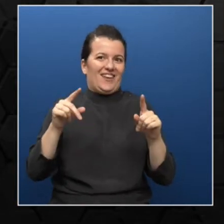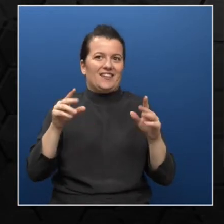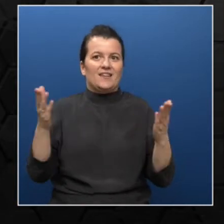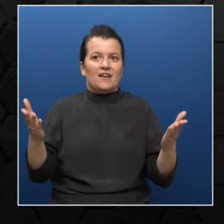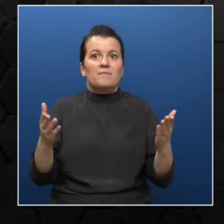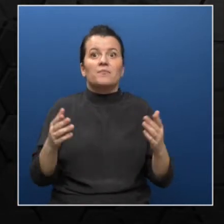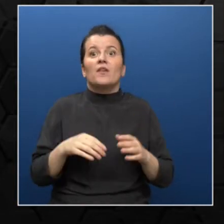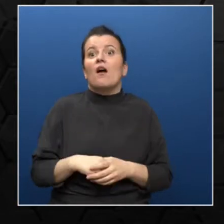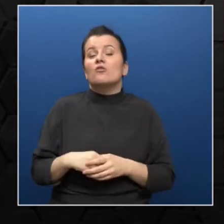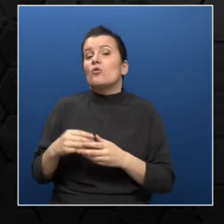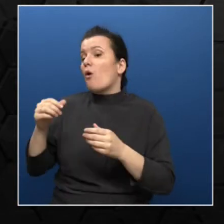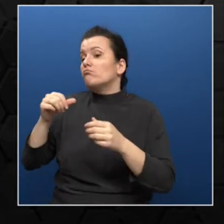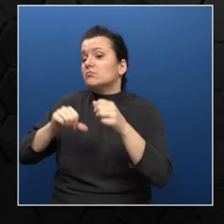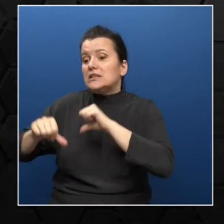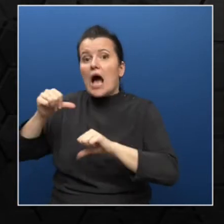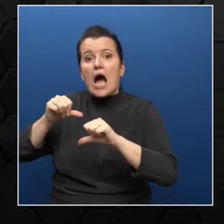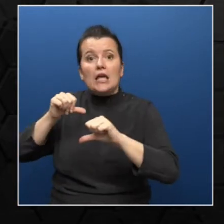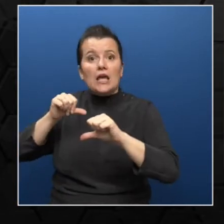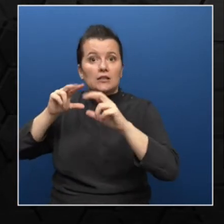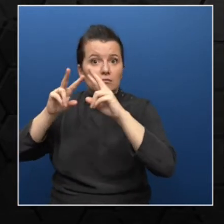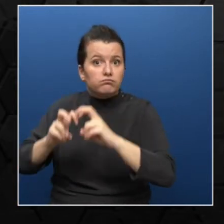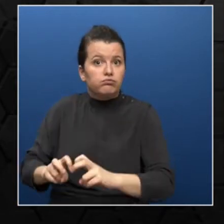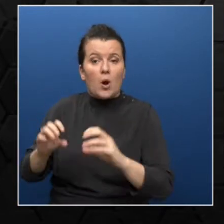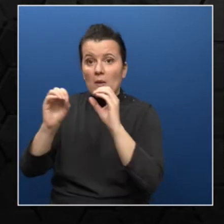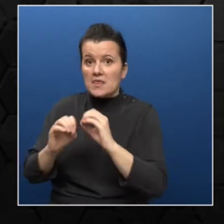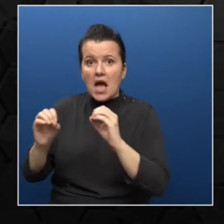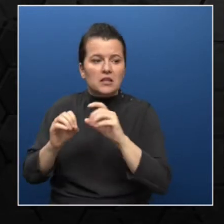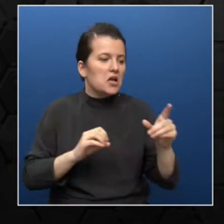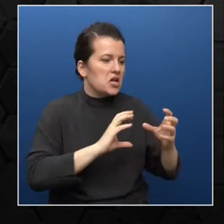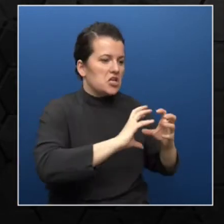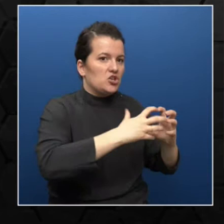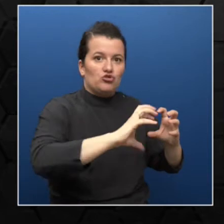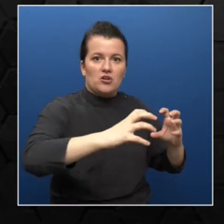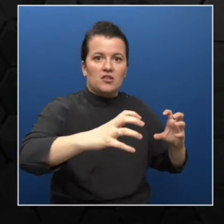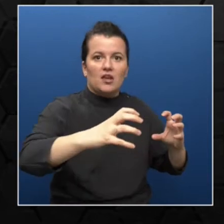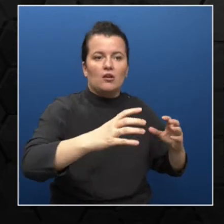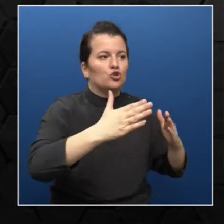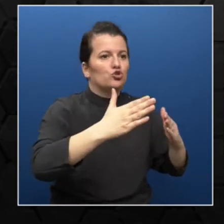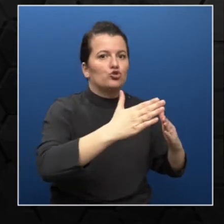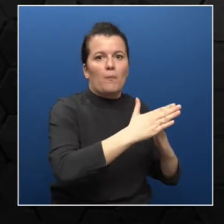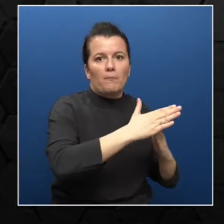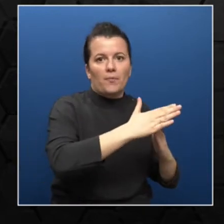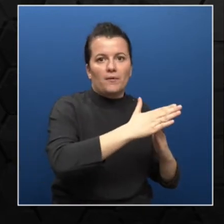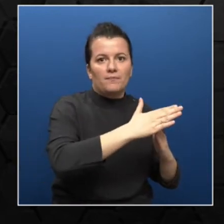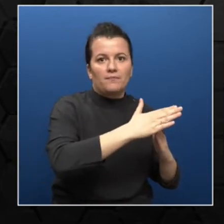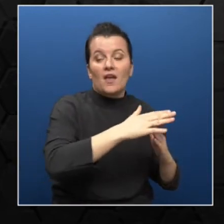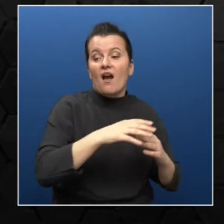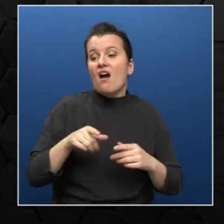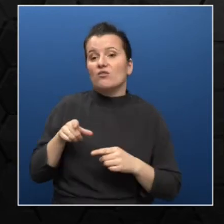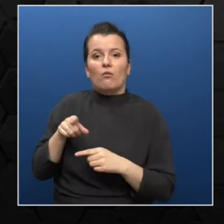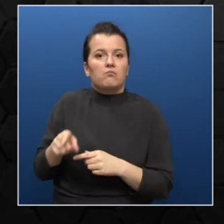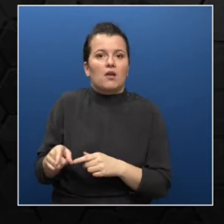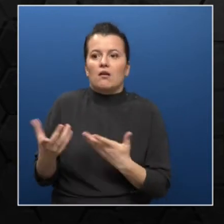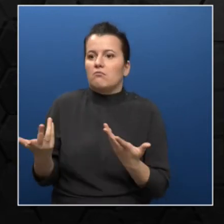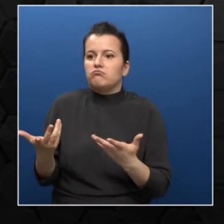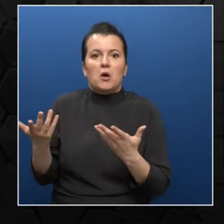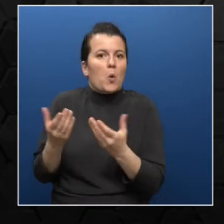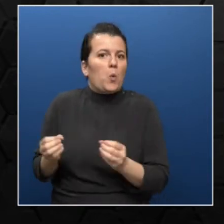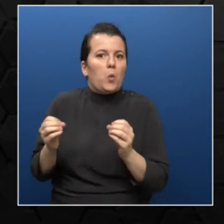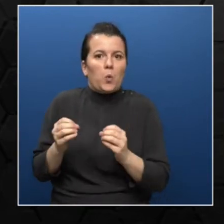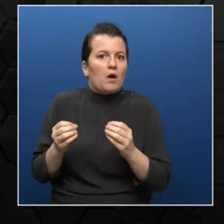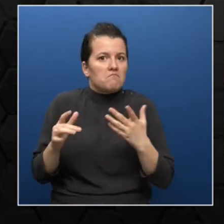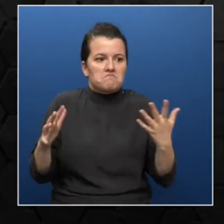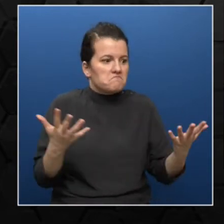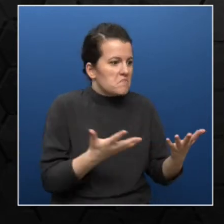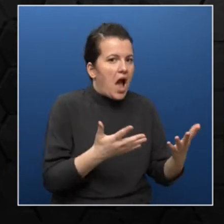anything to the world because there's not new knowledge coming in. And without engineers, the work of scientists will not be fully realized because we wouldn't